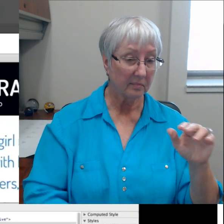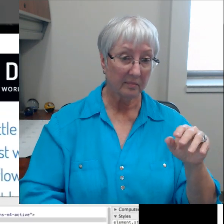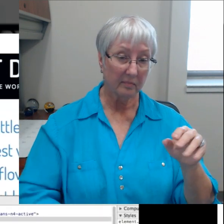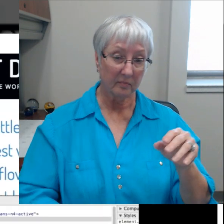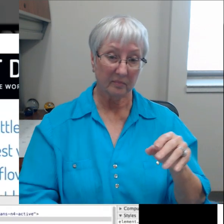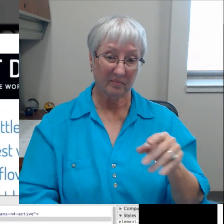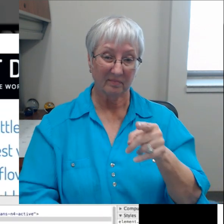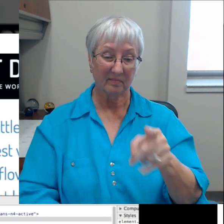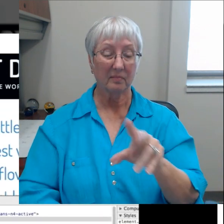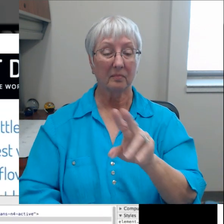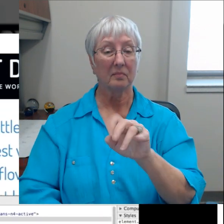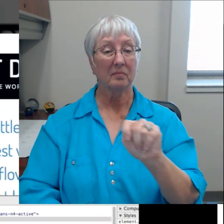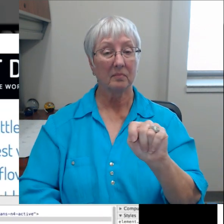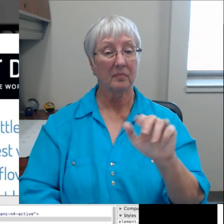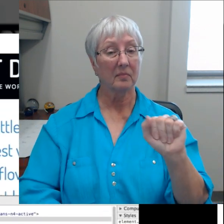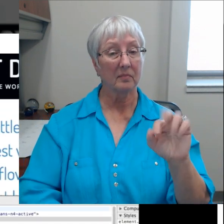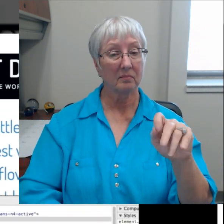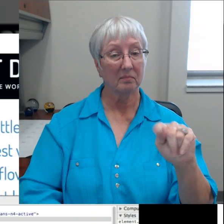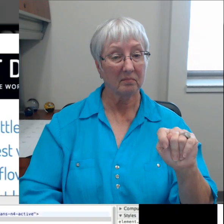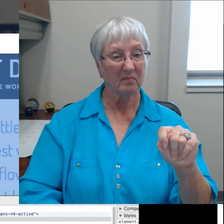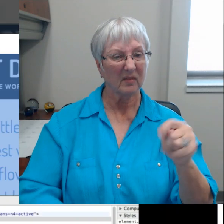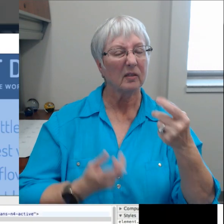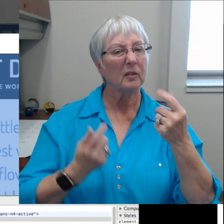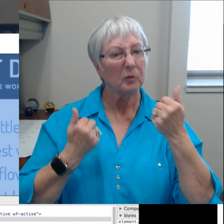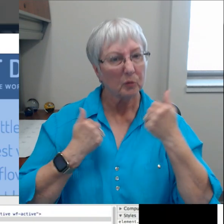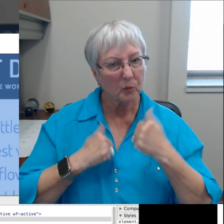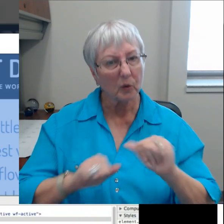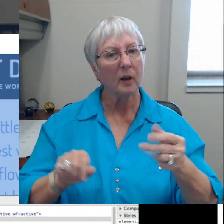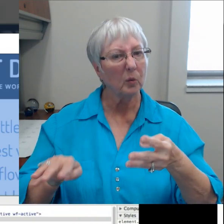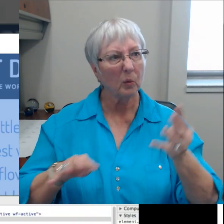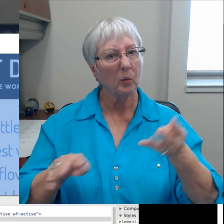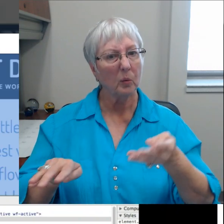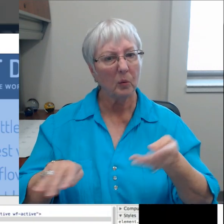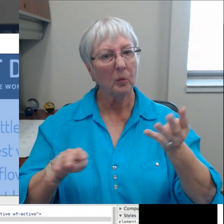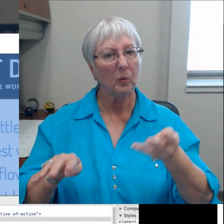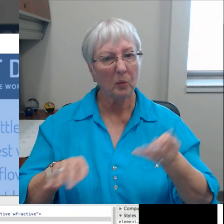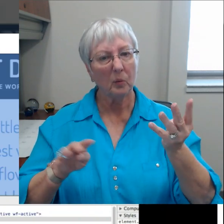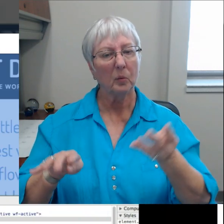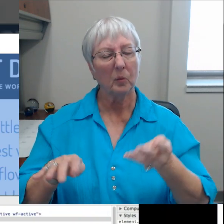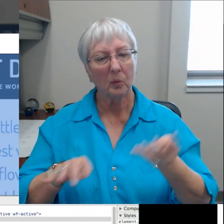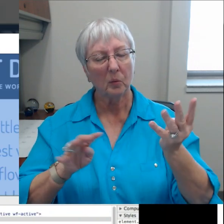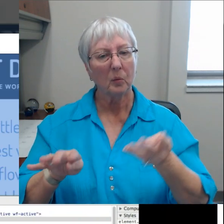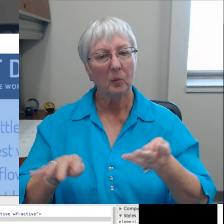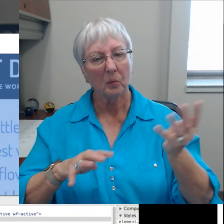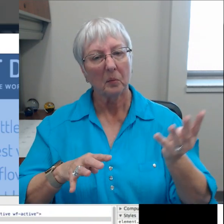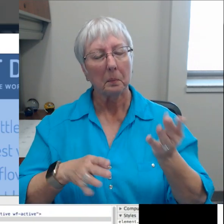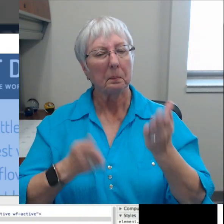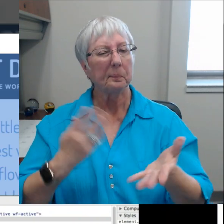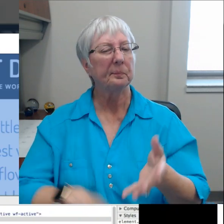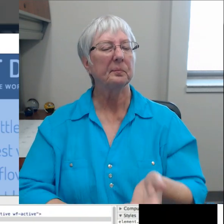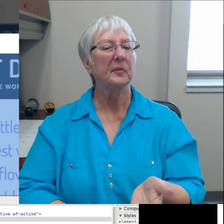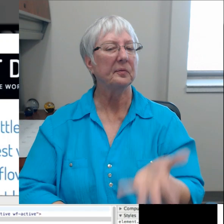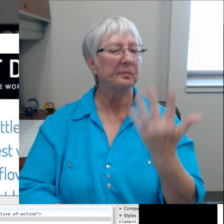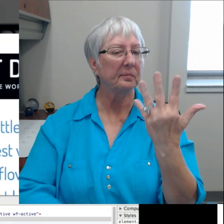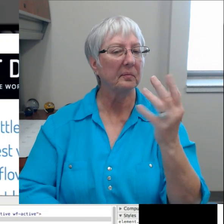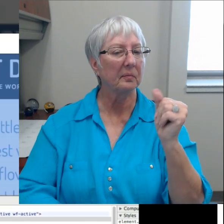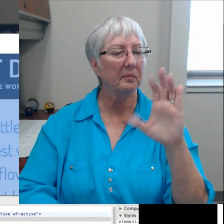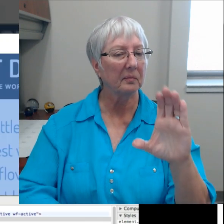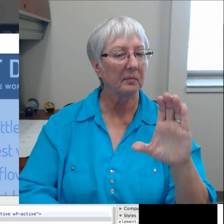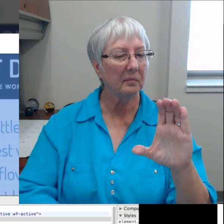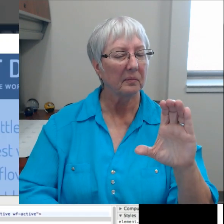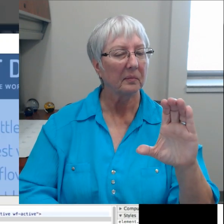you'll notice that not a font is trying to load here in our class list. And then after a certain amount of time, approximately 5 seconds currently, it's going to tell